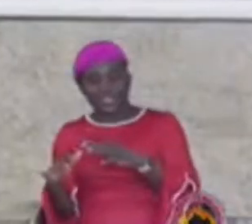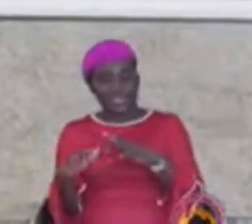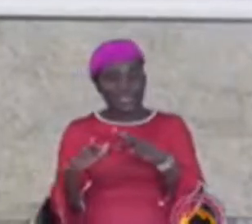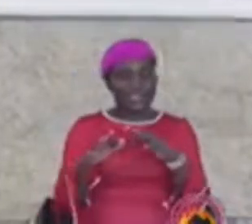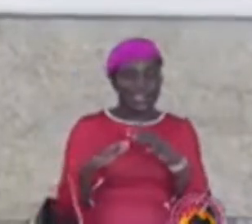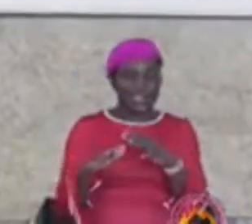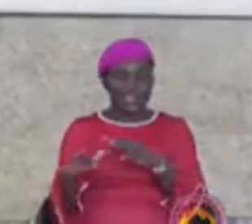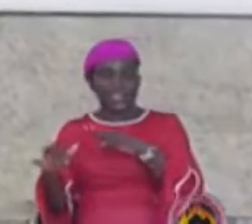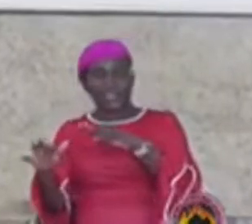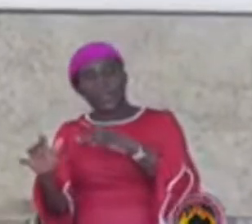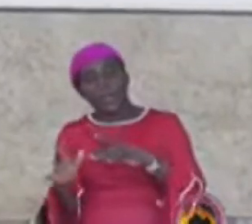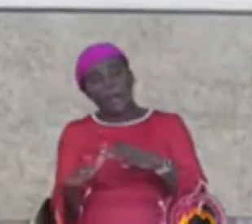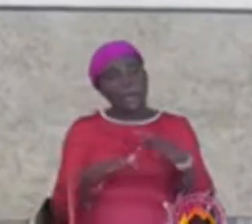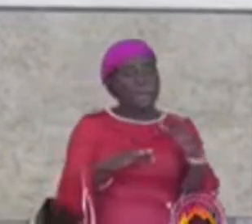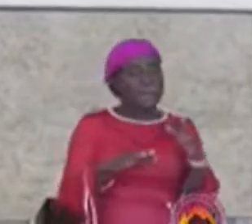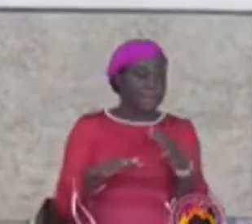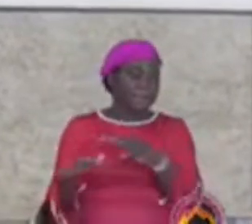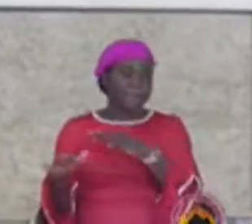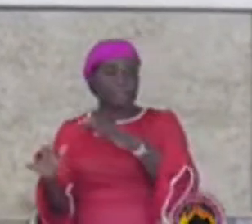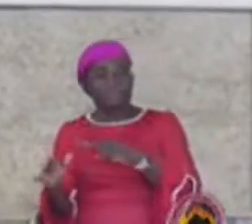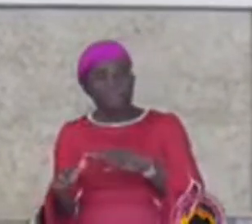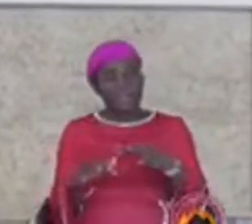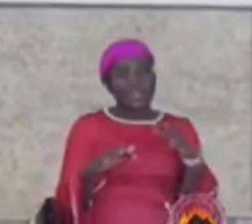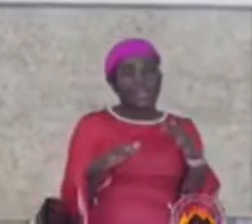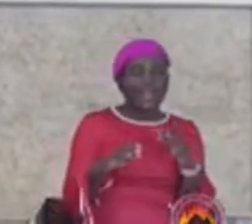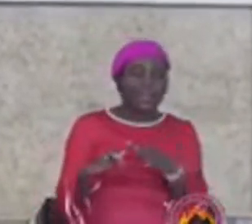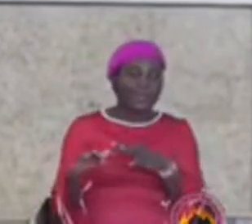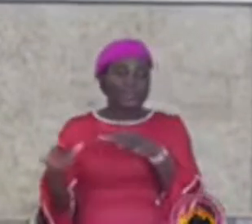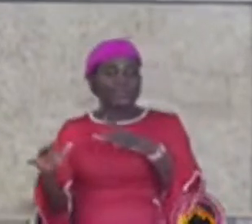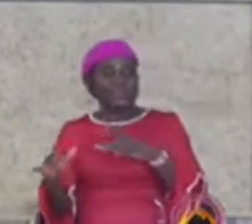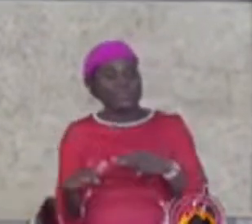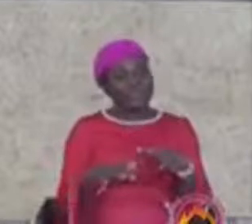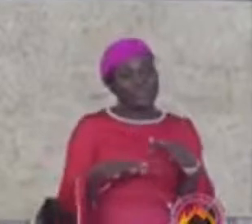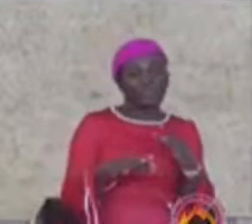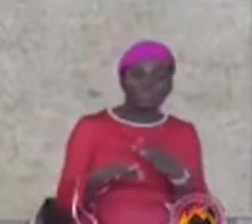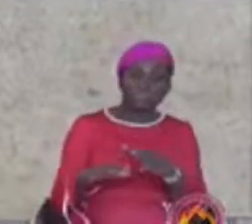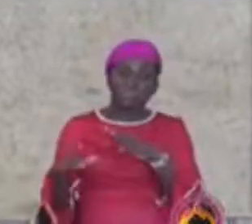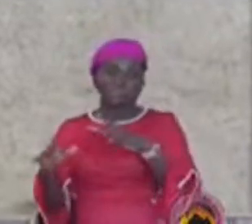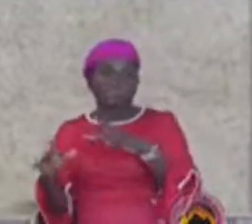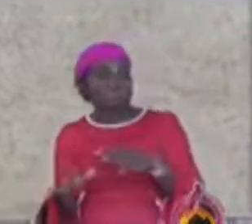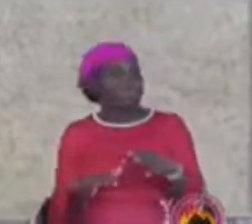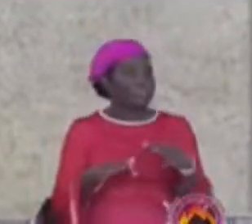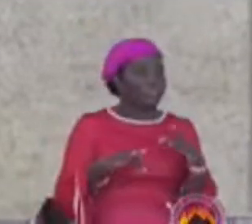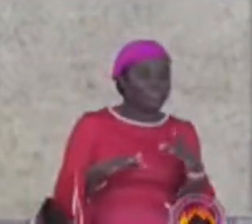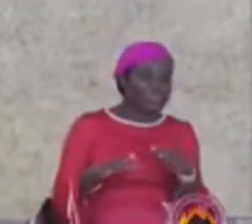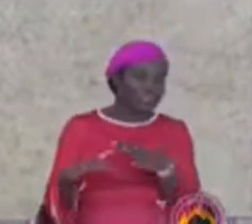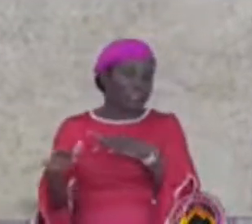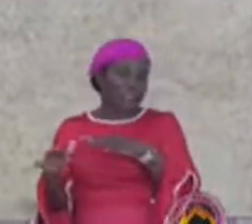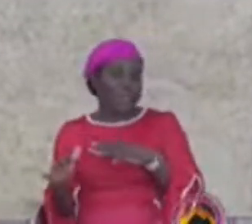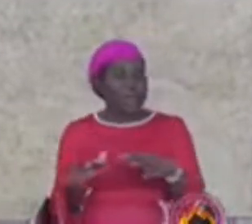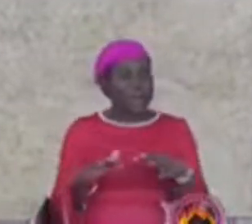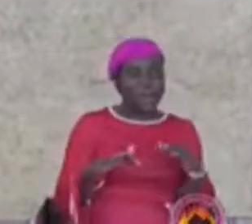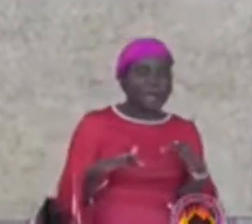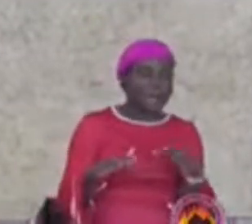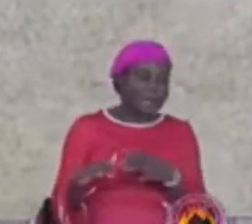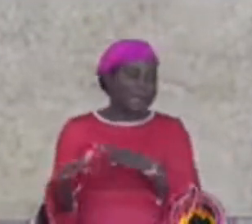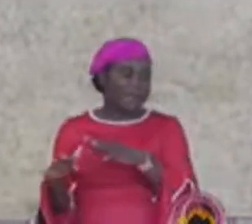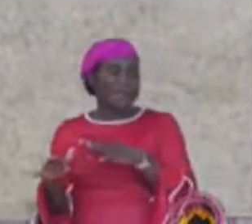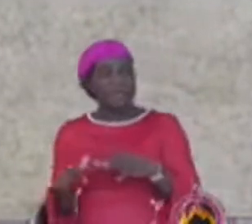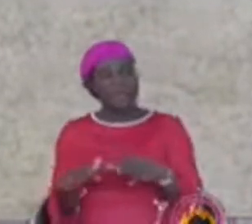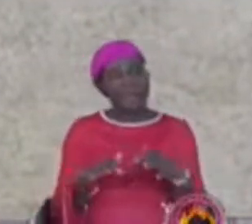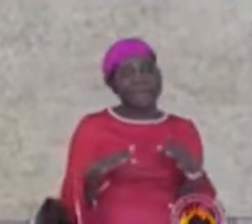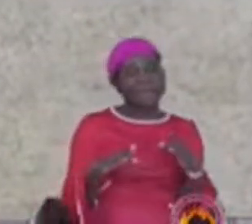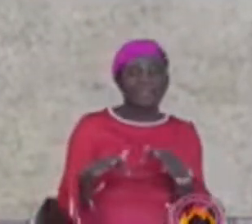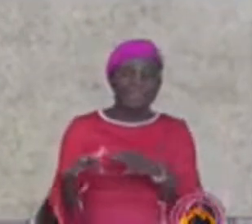Coco, I am Coco, I am Coco, I am with me. I am Coco, I am Coco, I am